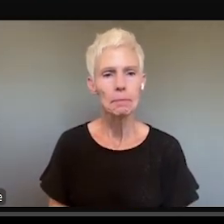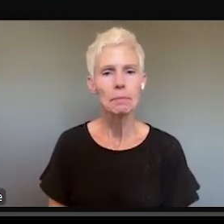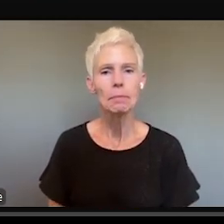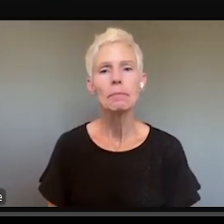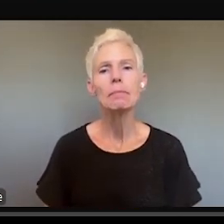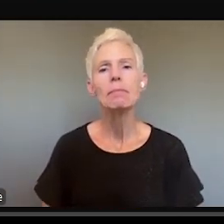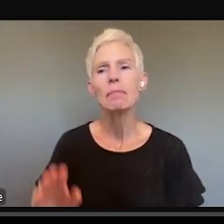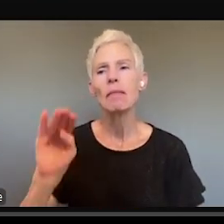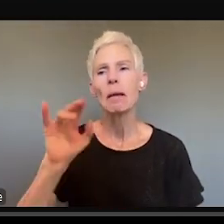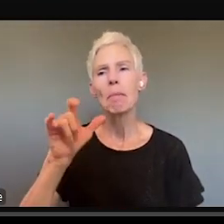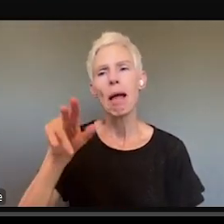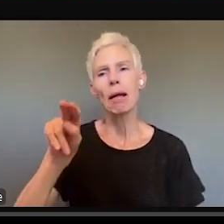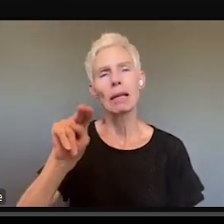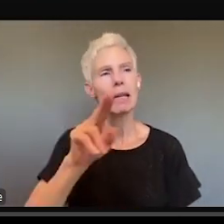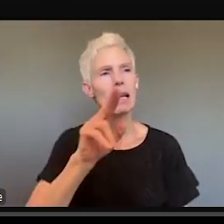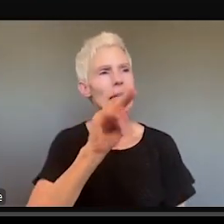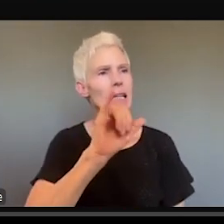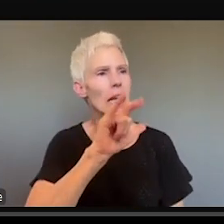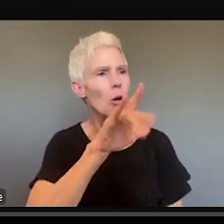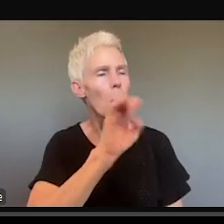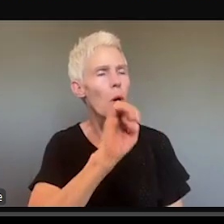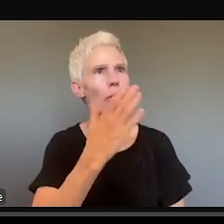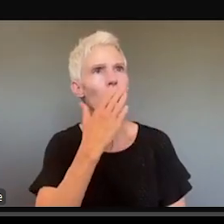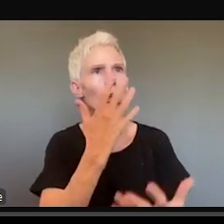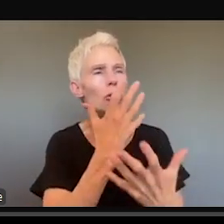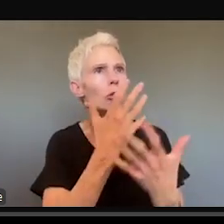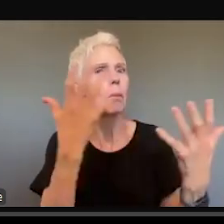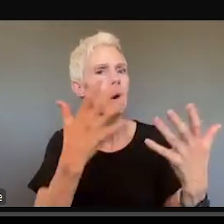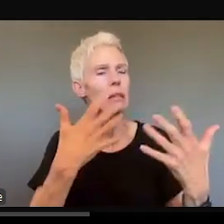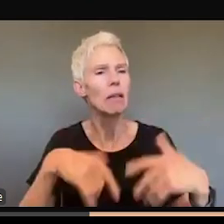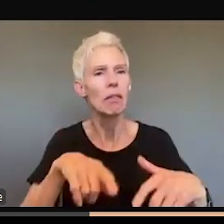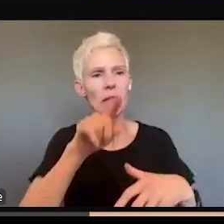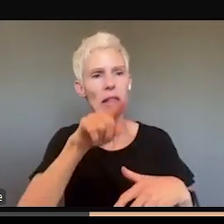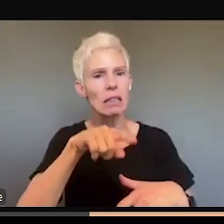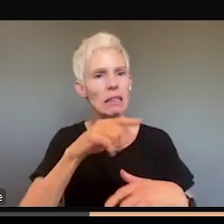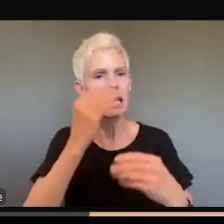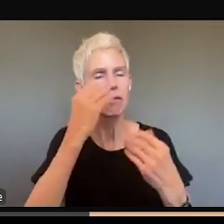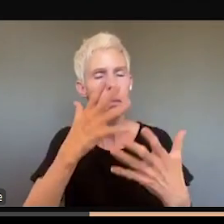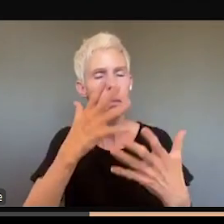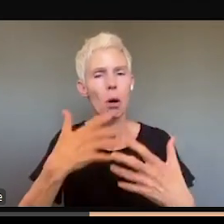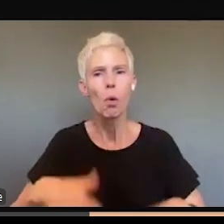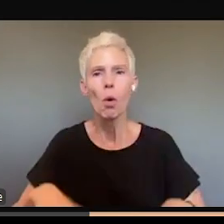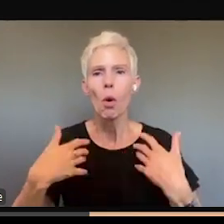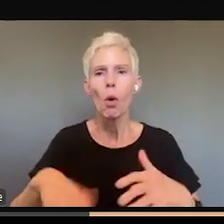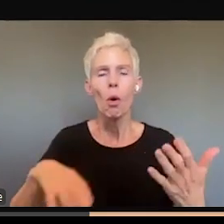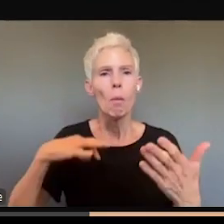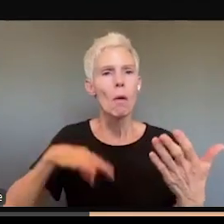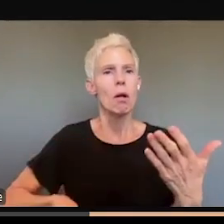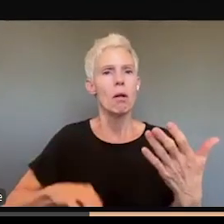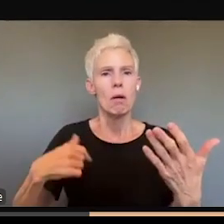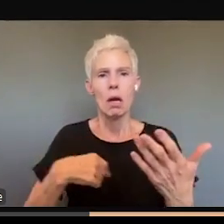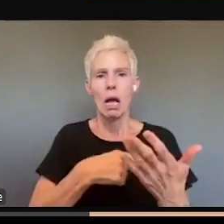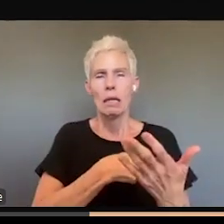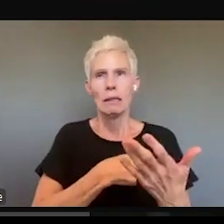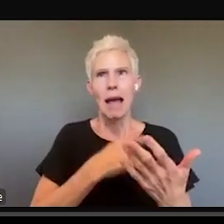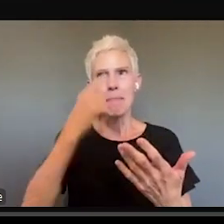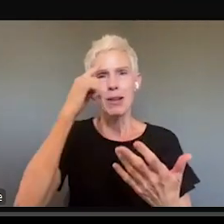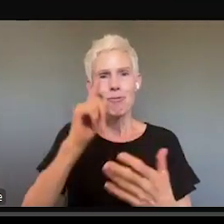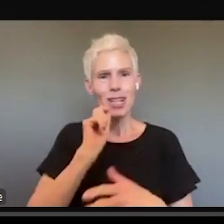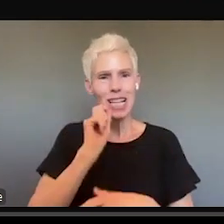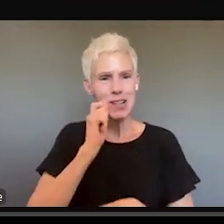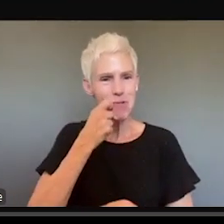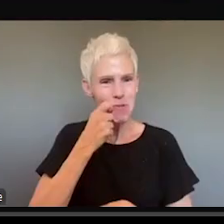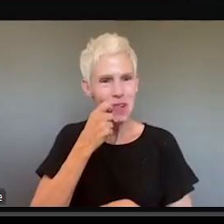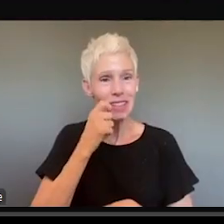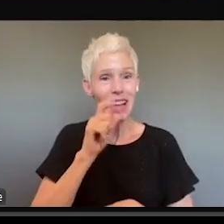Nicole, thank you very much. What helpful information. And, I'm even thinking how cool it is just